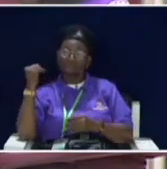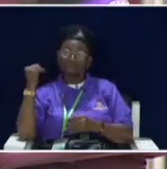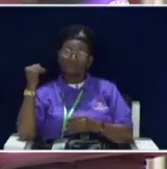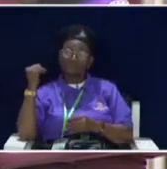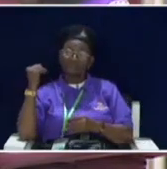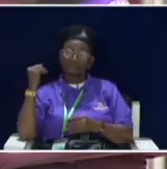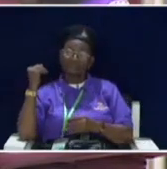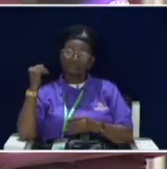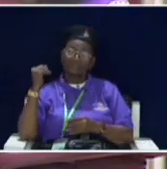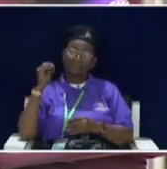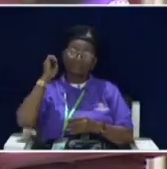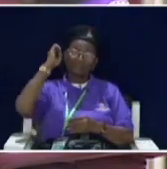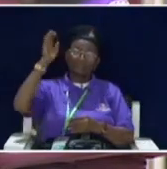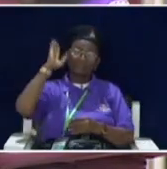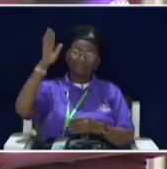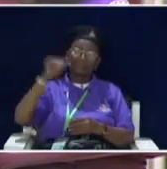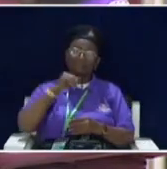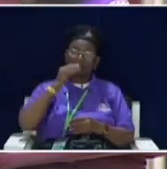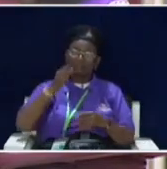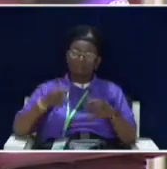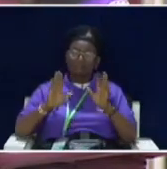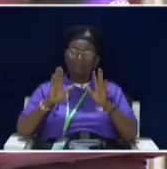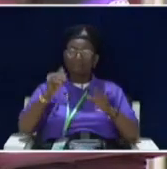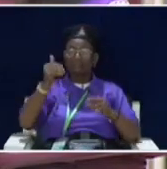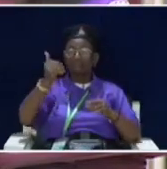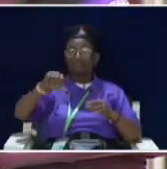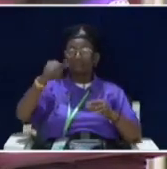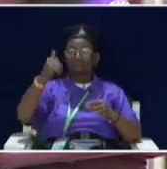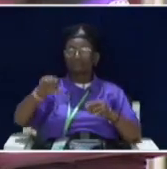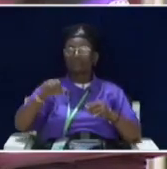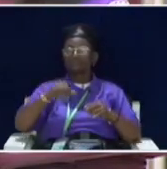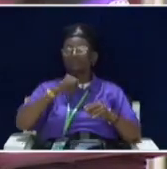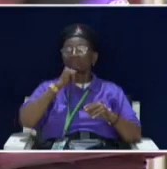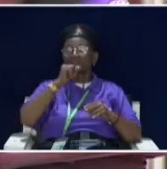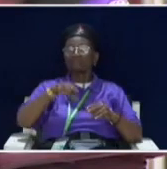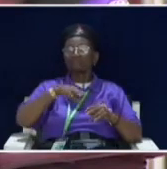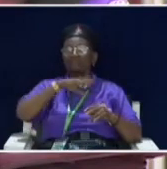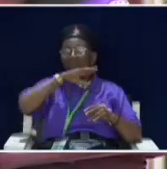He won't allow any unclean thing to climb him.